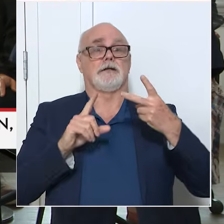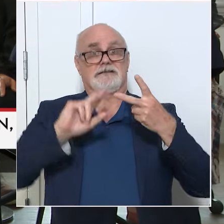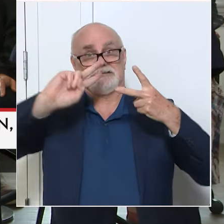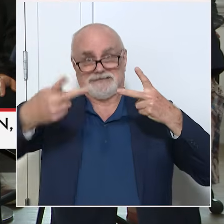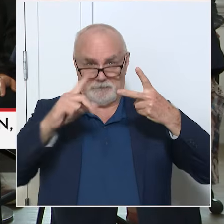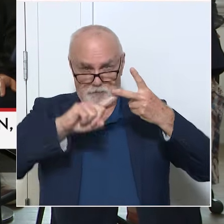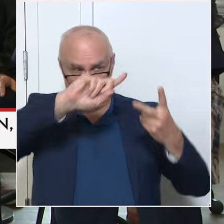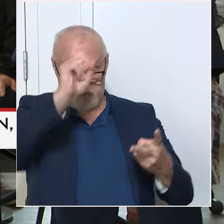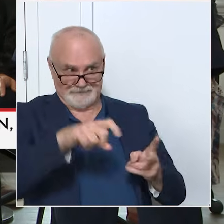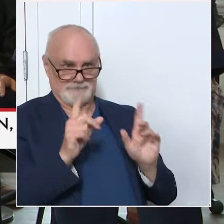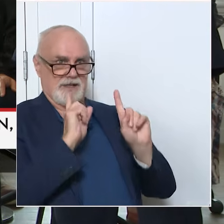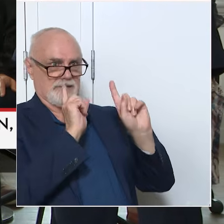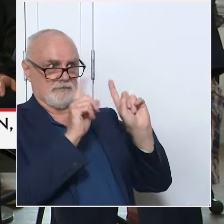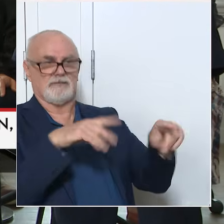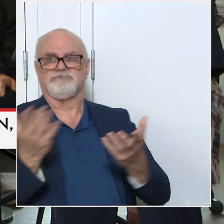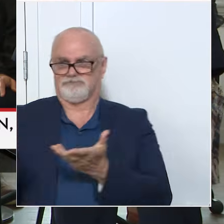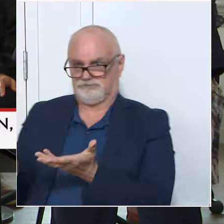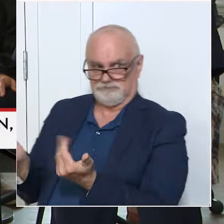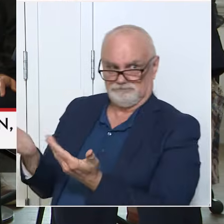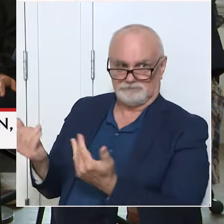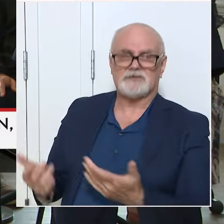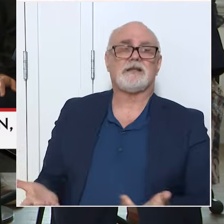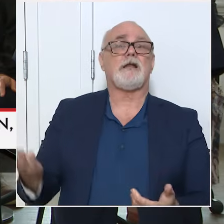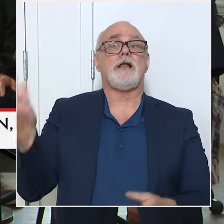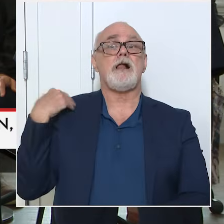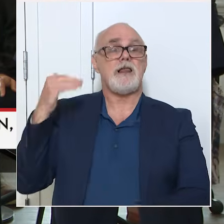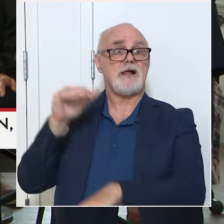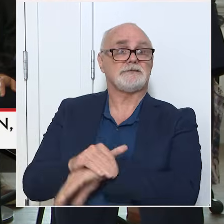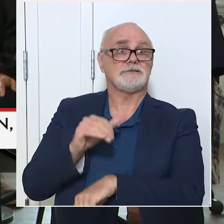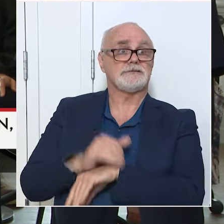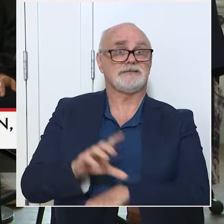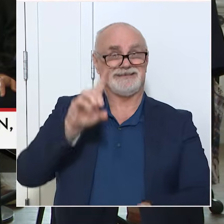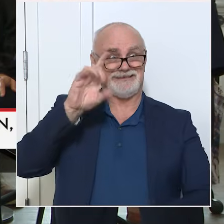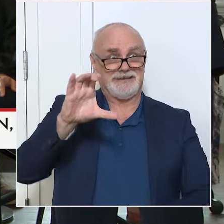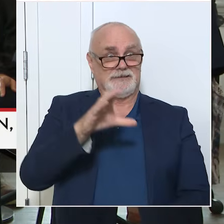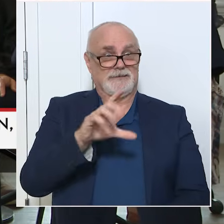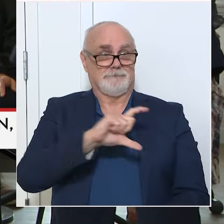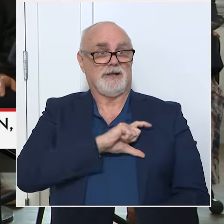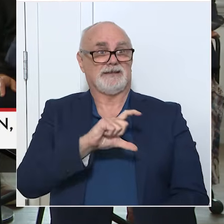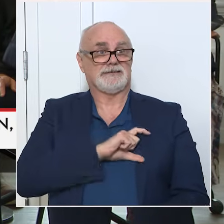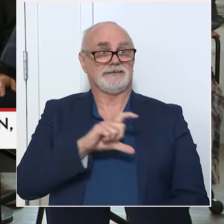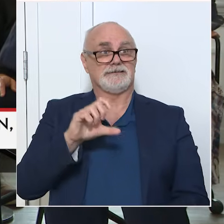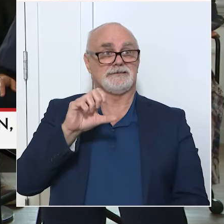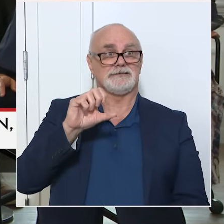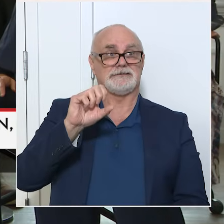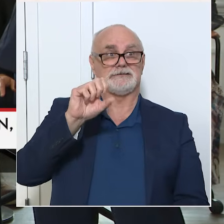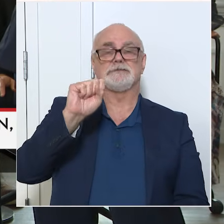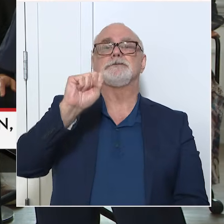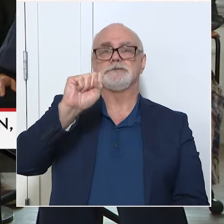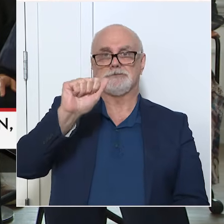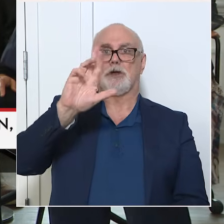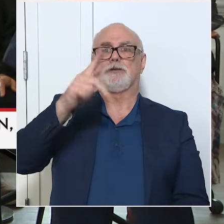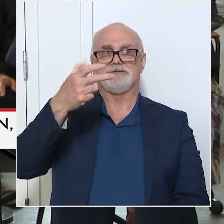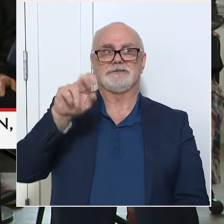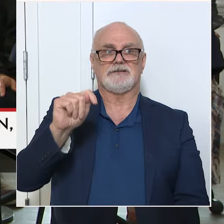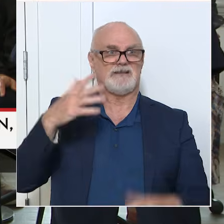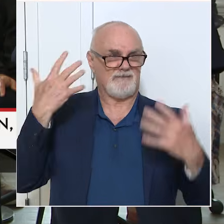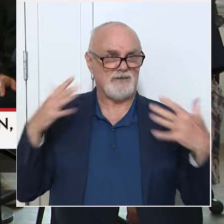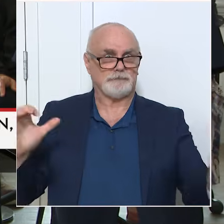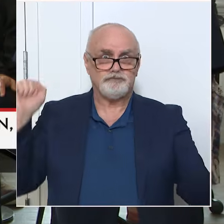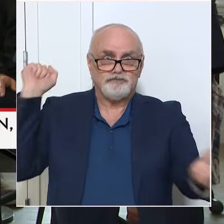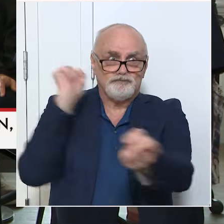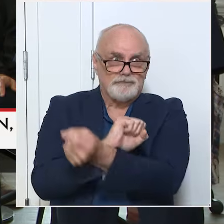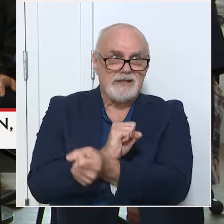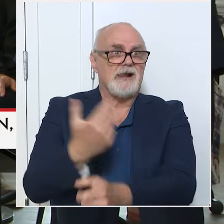police sergeant was arrested last night after fleeing from officers, injuring at least one federal